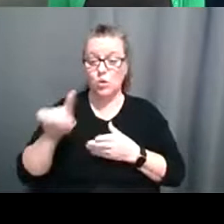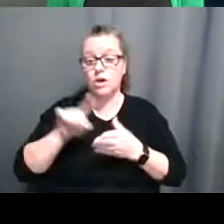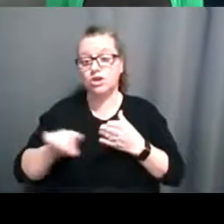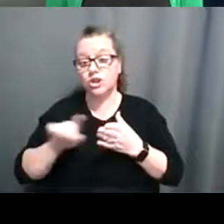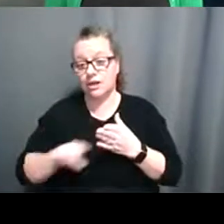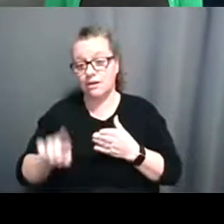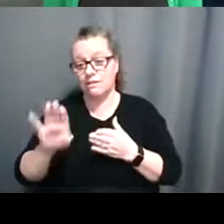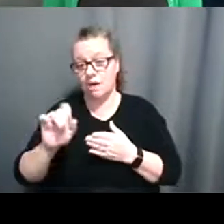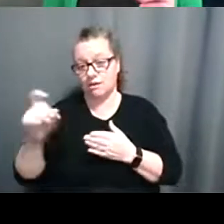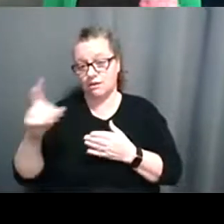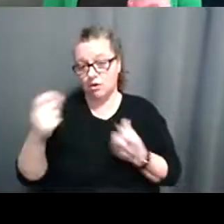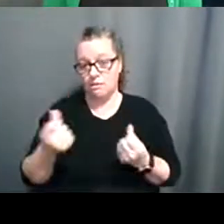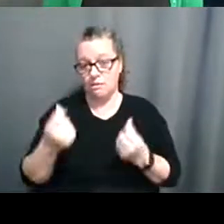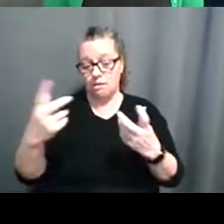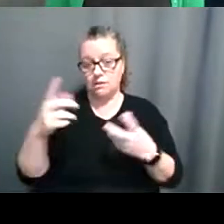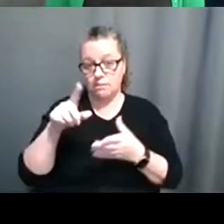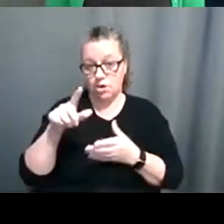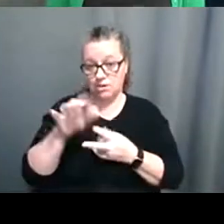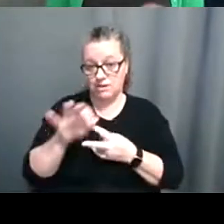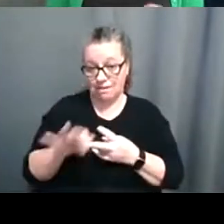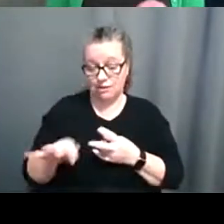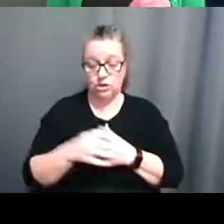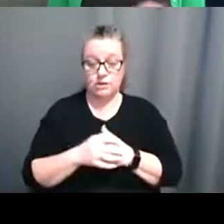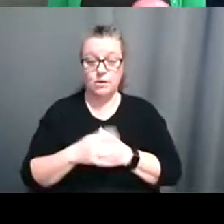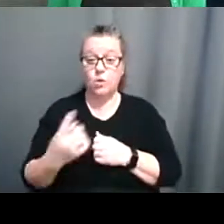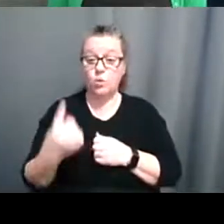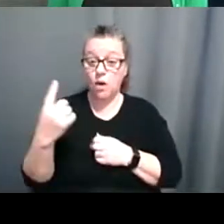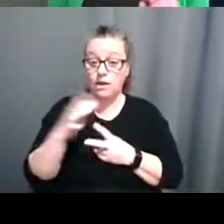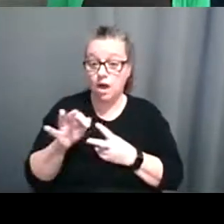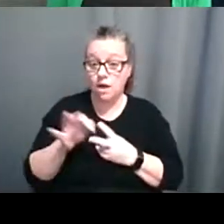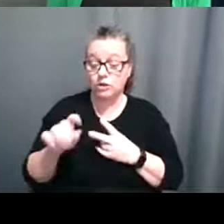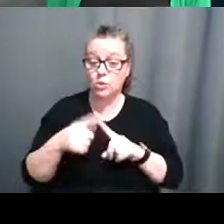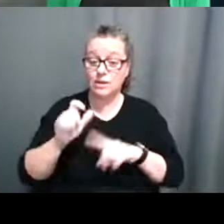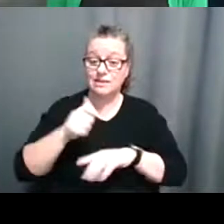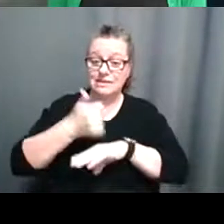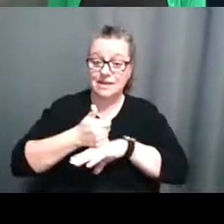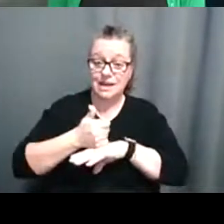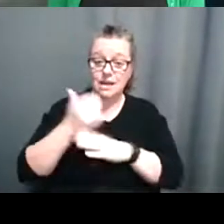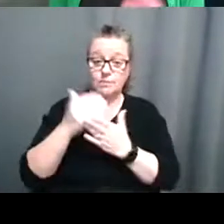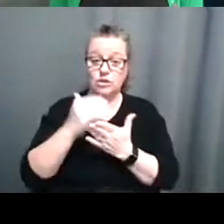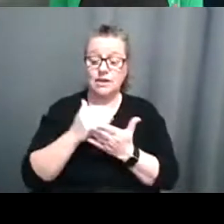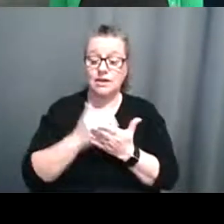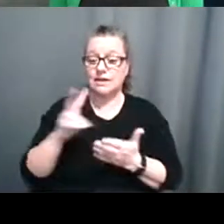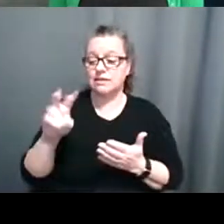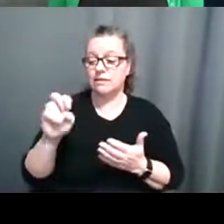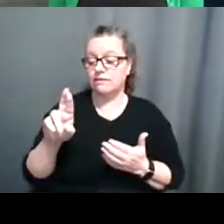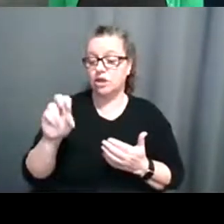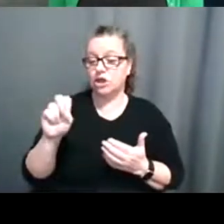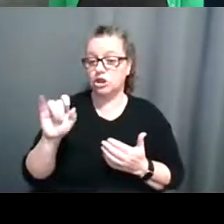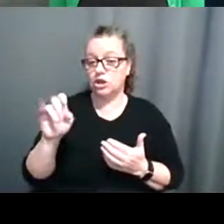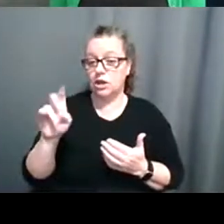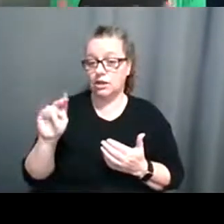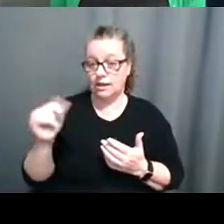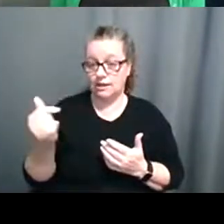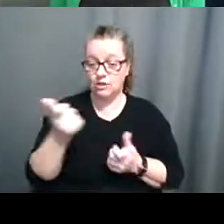selection. One of the options you have when setting up your list is versioning, so that every time a new